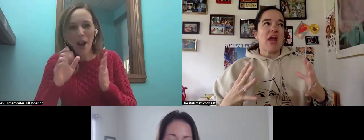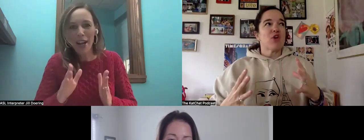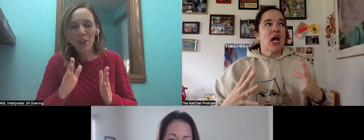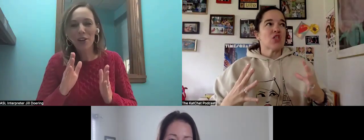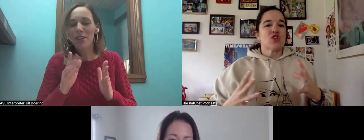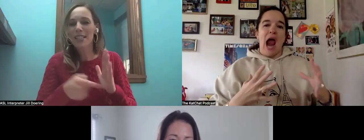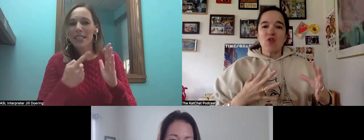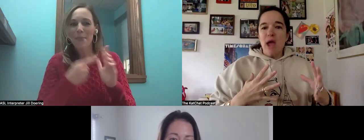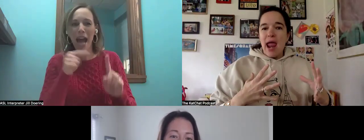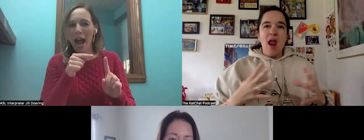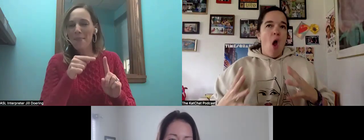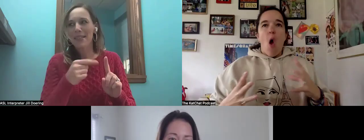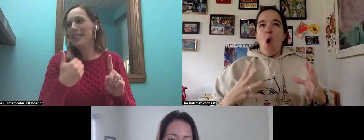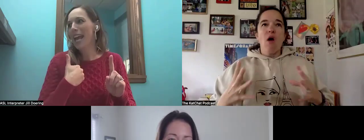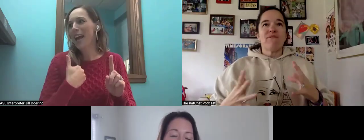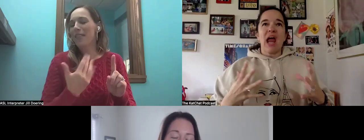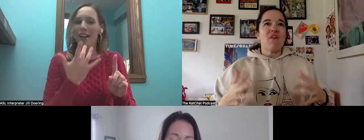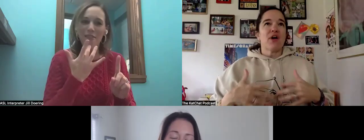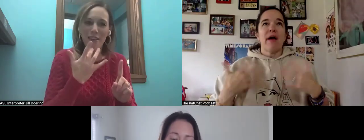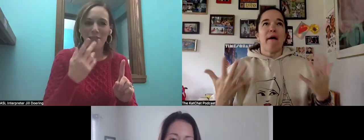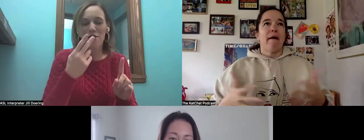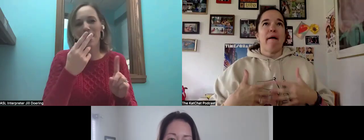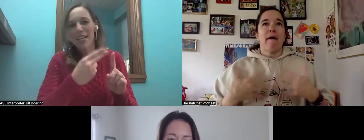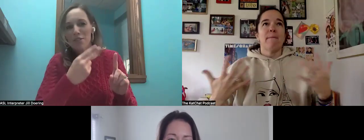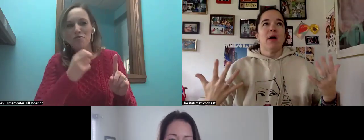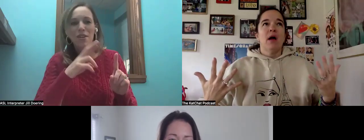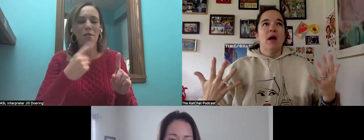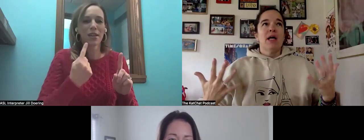a favorite genre or a favorite